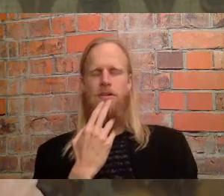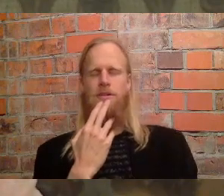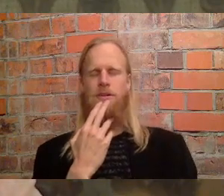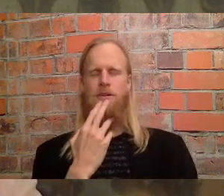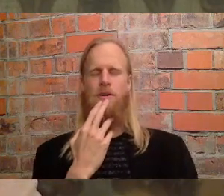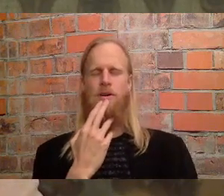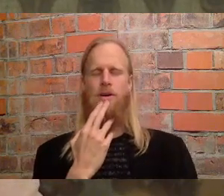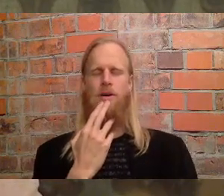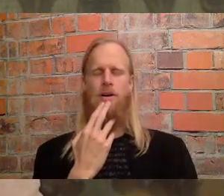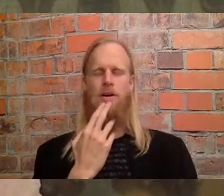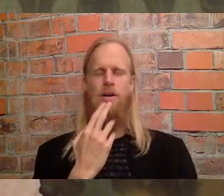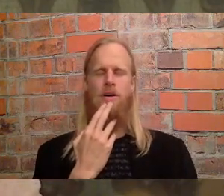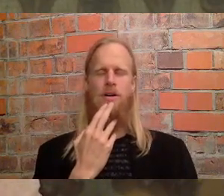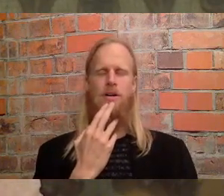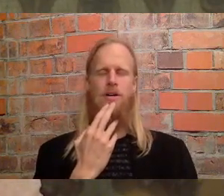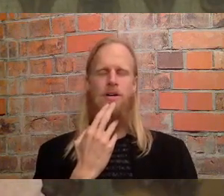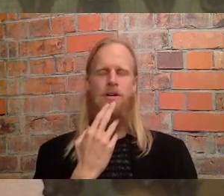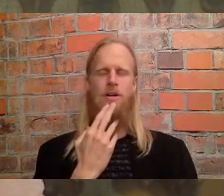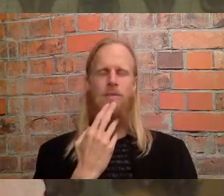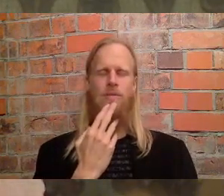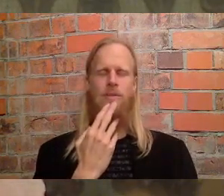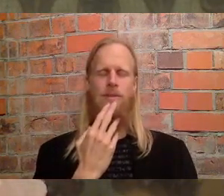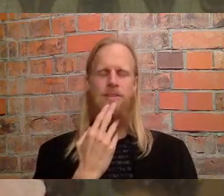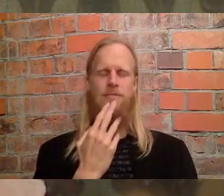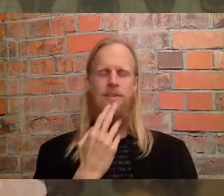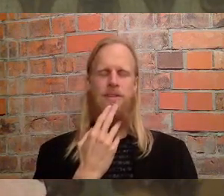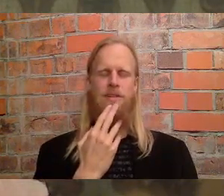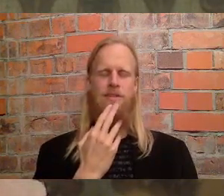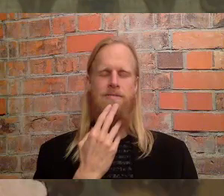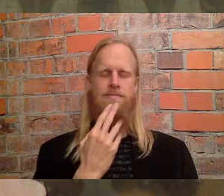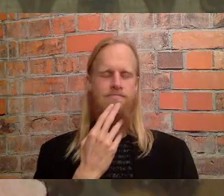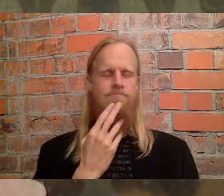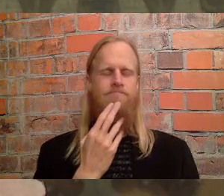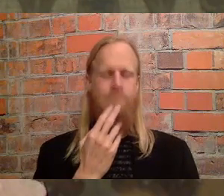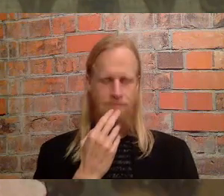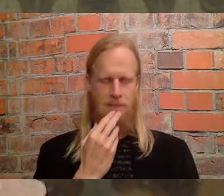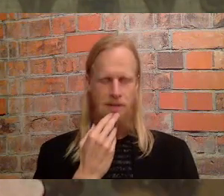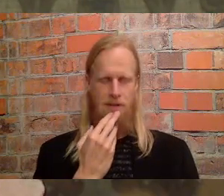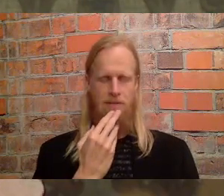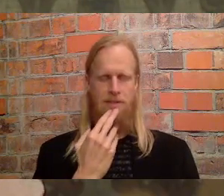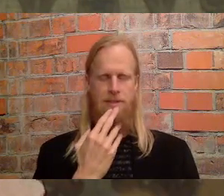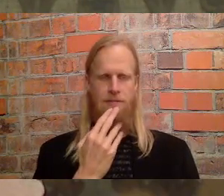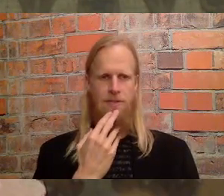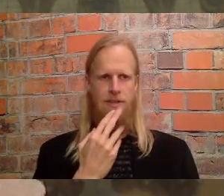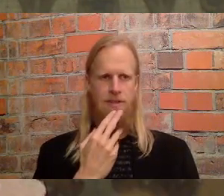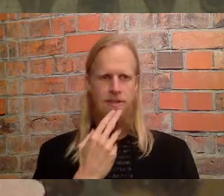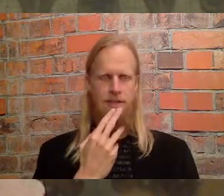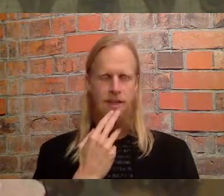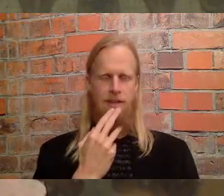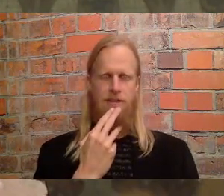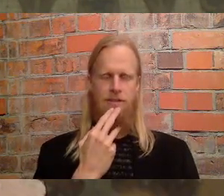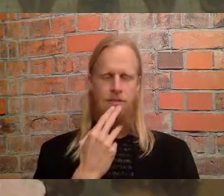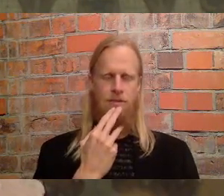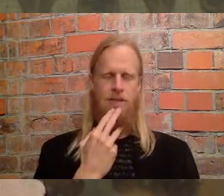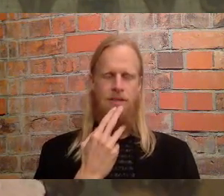I'm open to the possibility of releasing fears and insecurities.